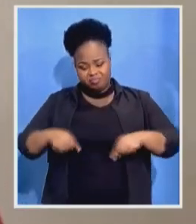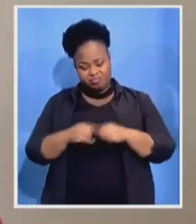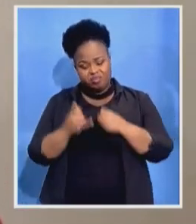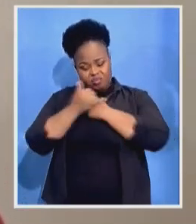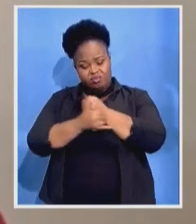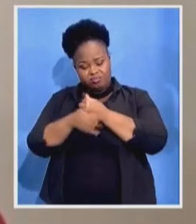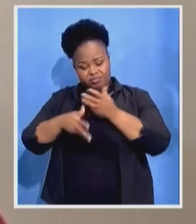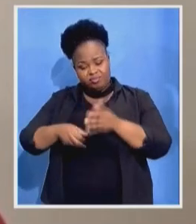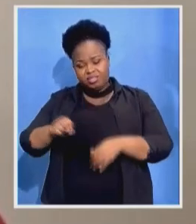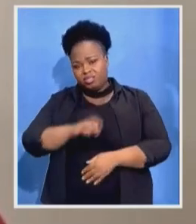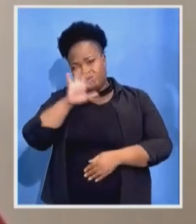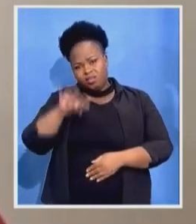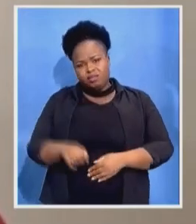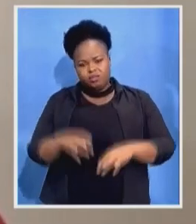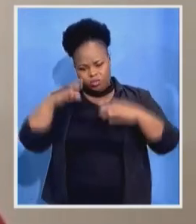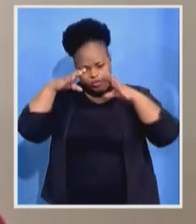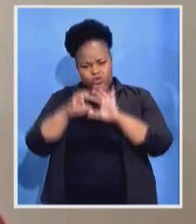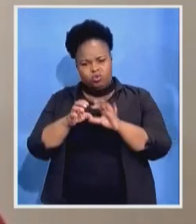for better access.